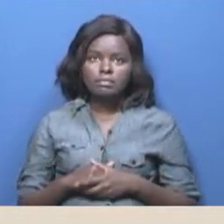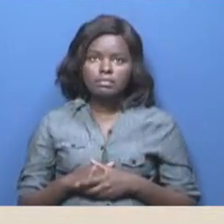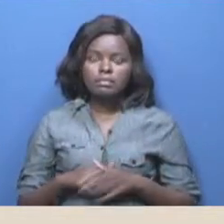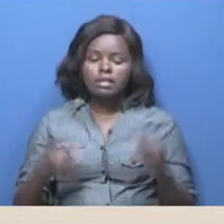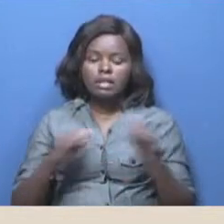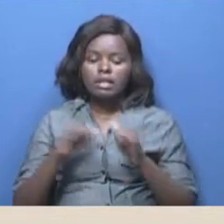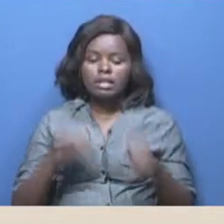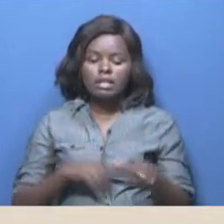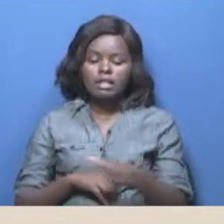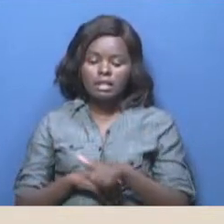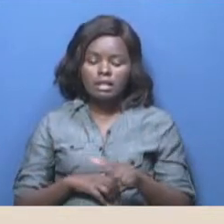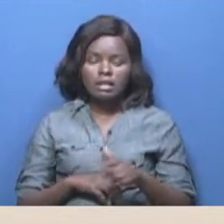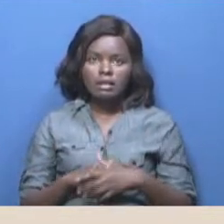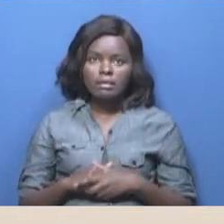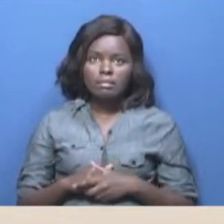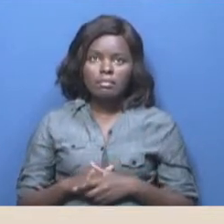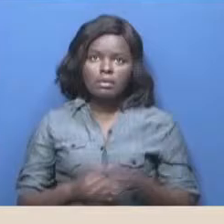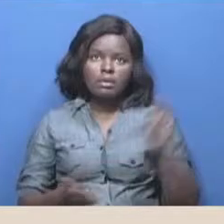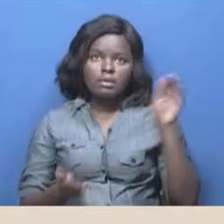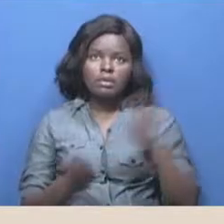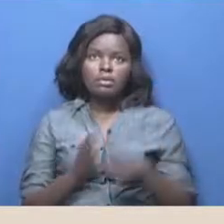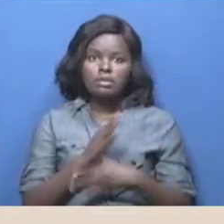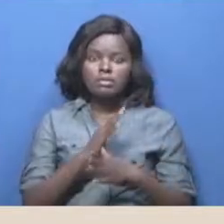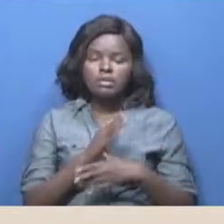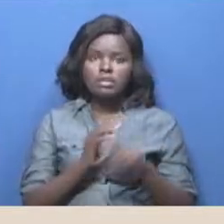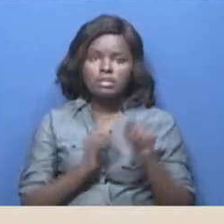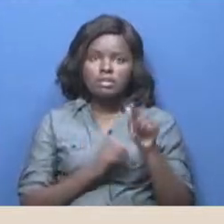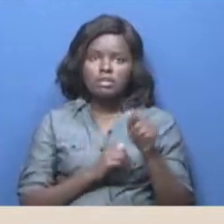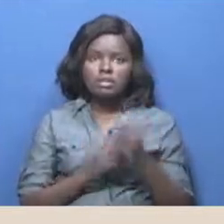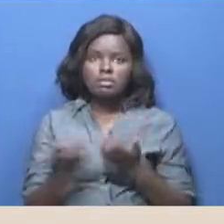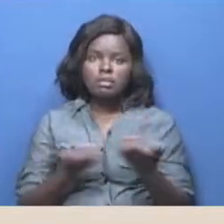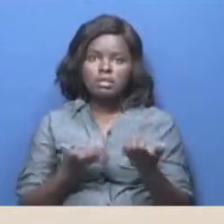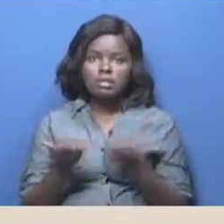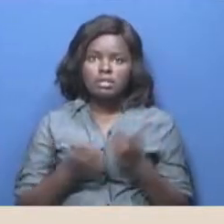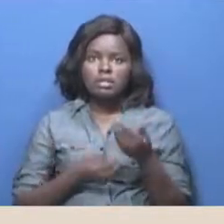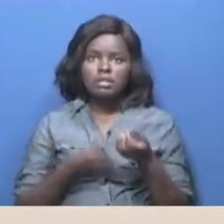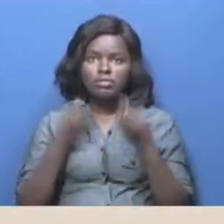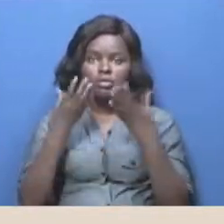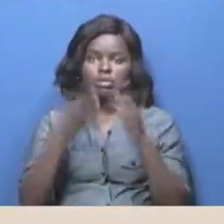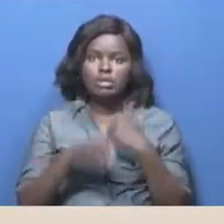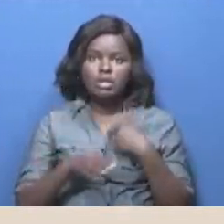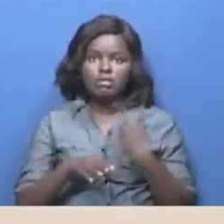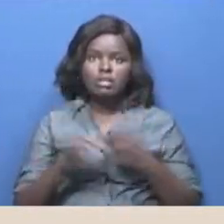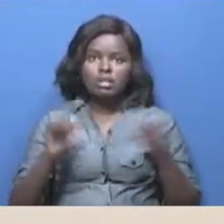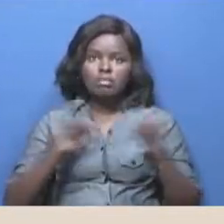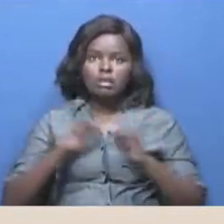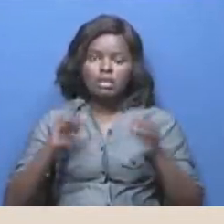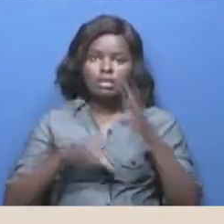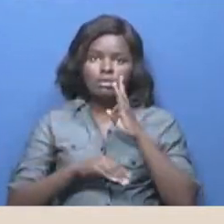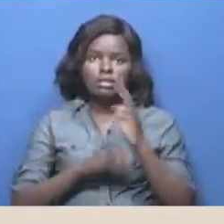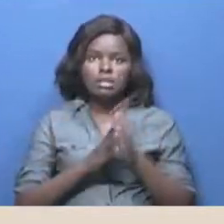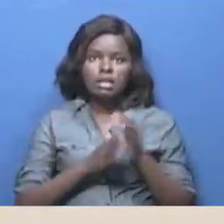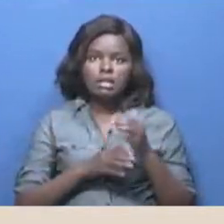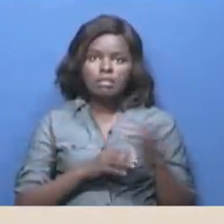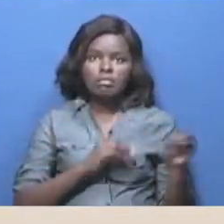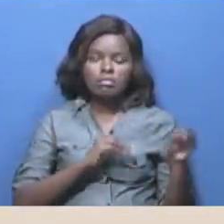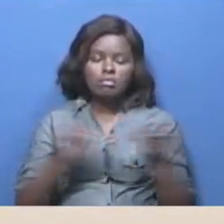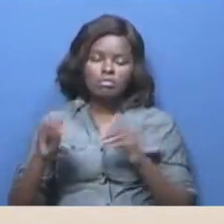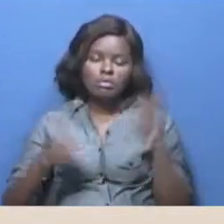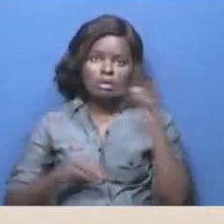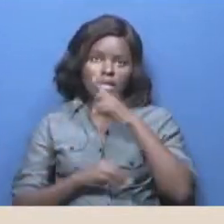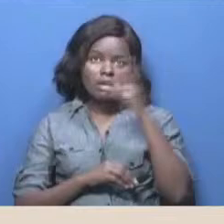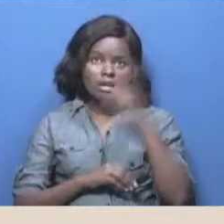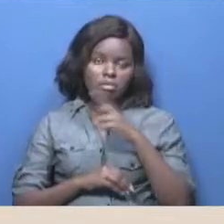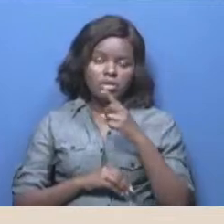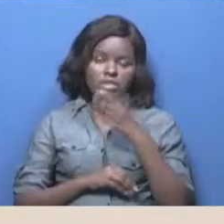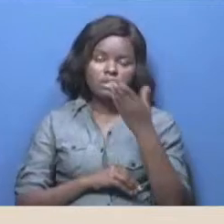lake to reduce the fishing effort. Ndeto ĩno ĩrahithũririo hĩndĩ ya gũtheria maĩ na kũruta gĩko kĩrĩa gĩkoretwo kĩrĩ mũhĩnga mũnene kũrĩ